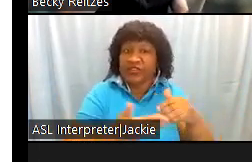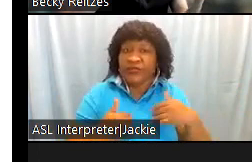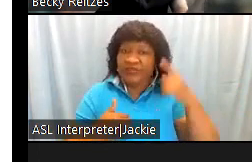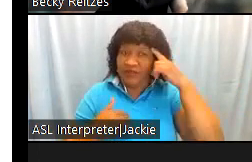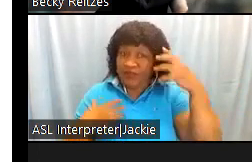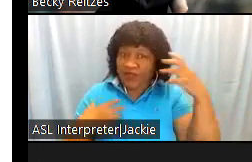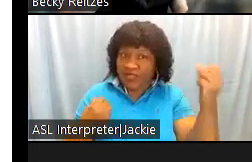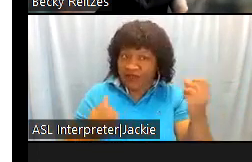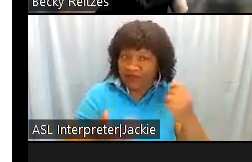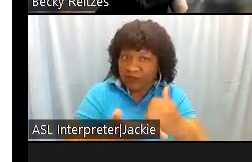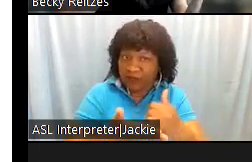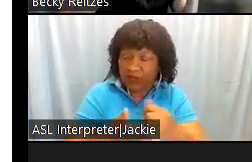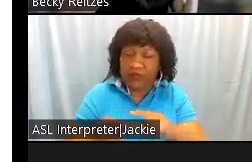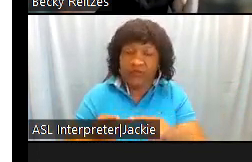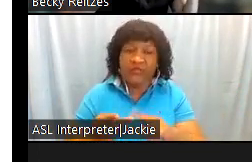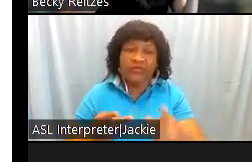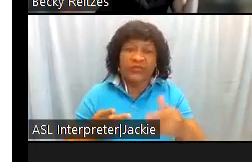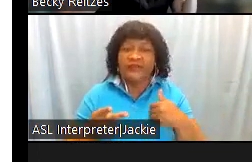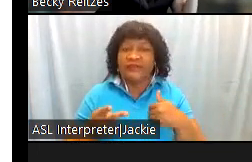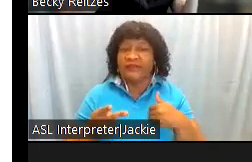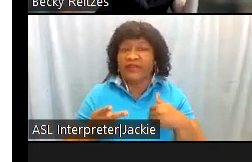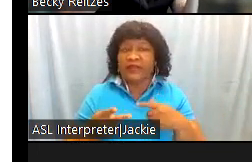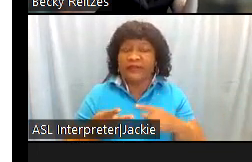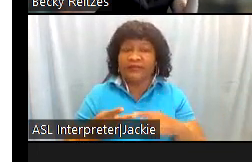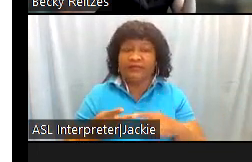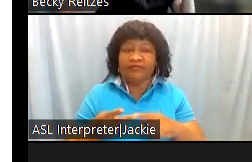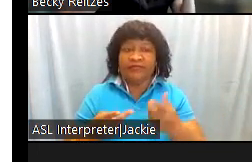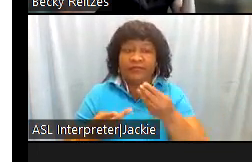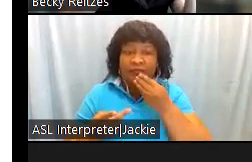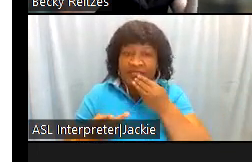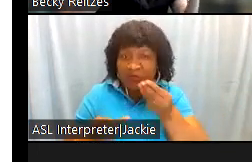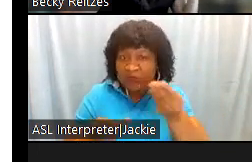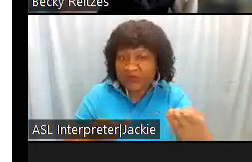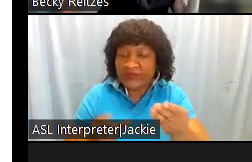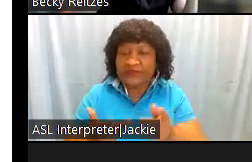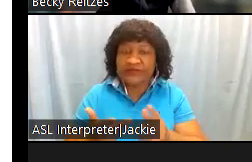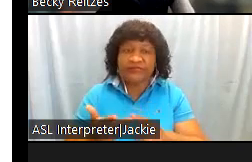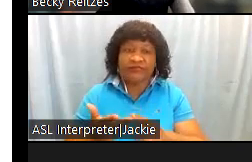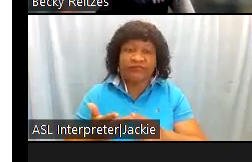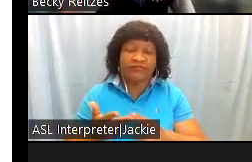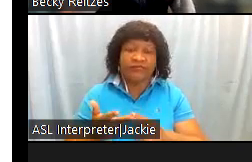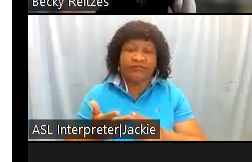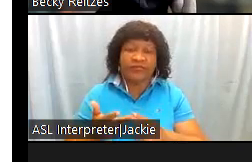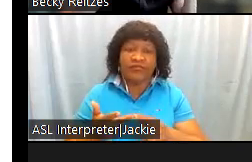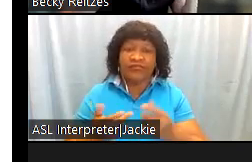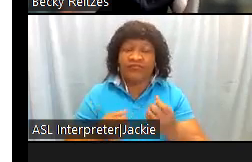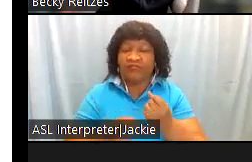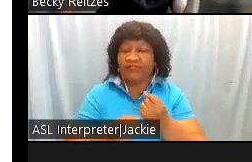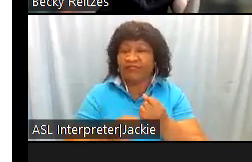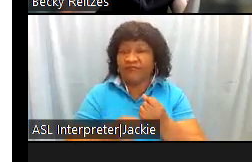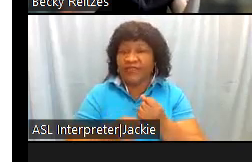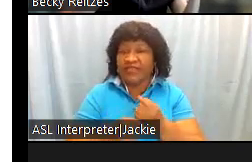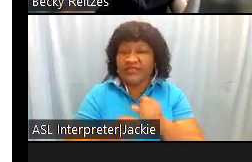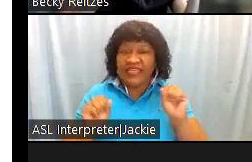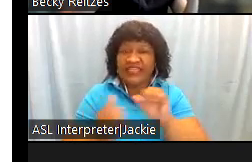support. We have, meals. We have safe and